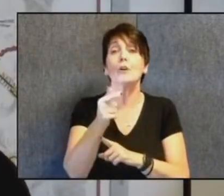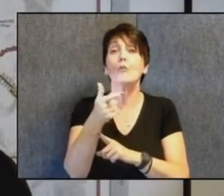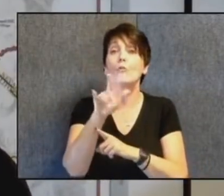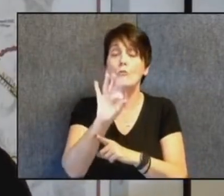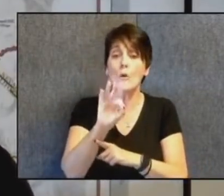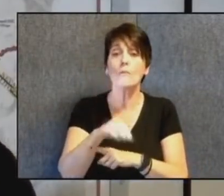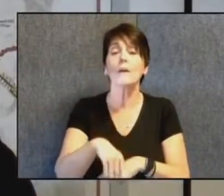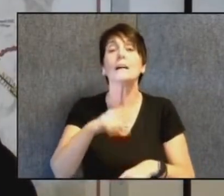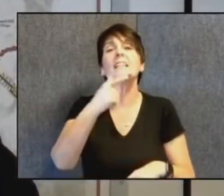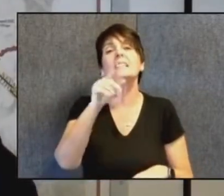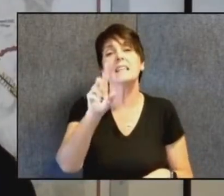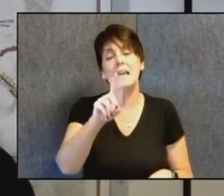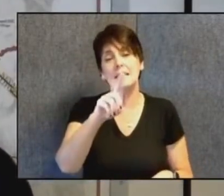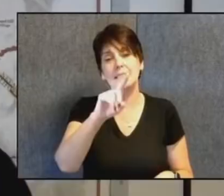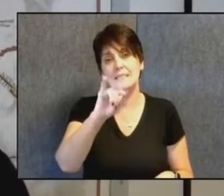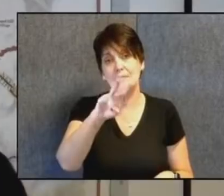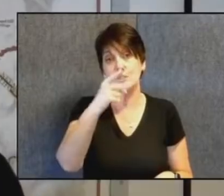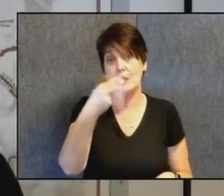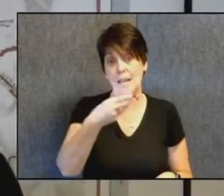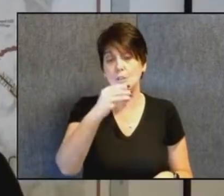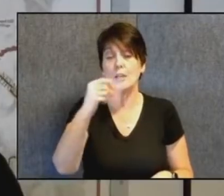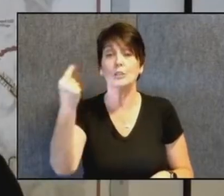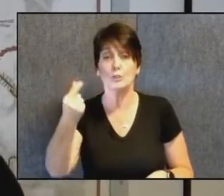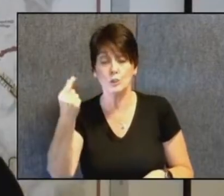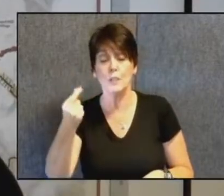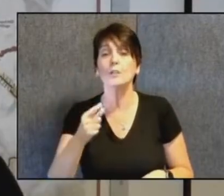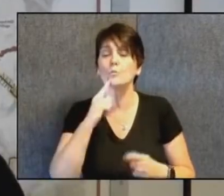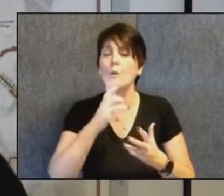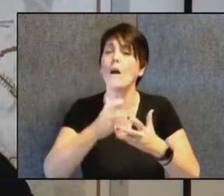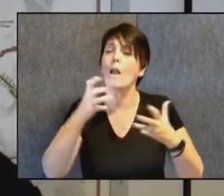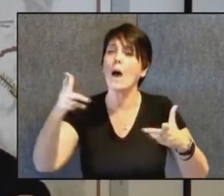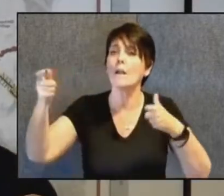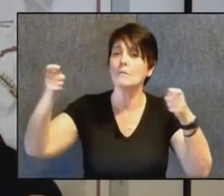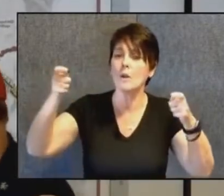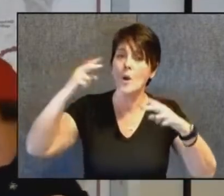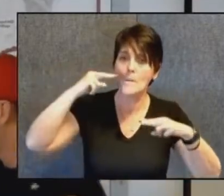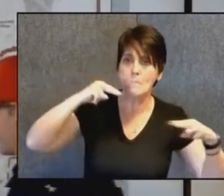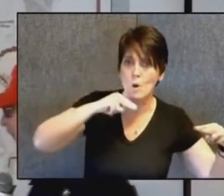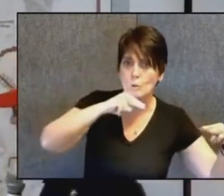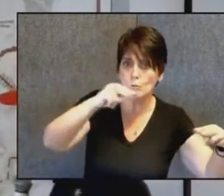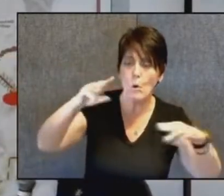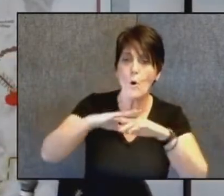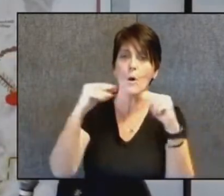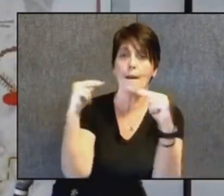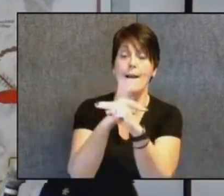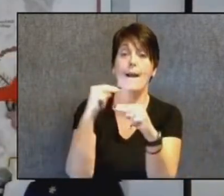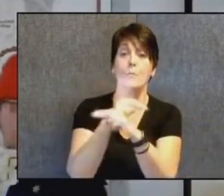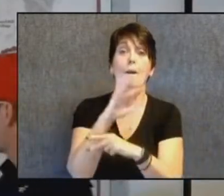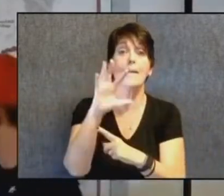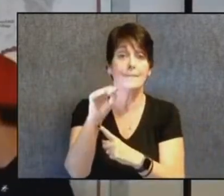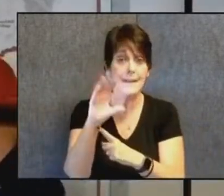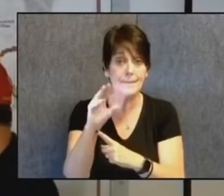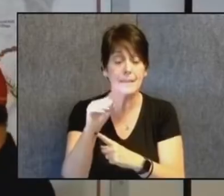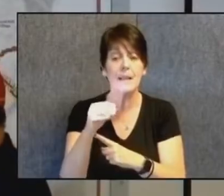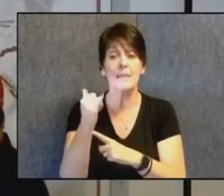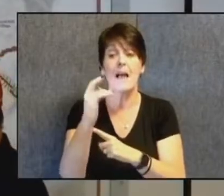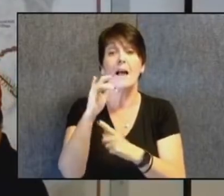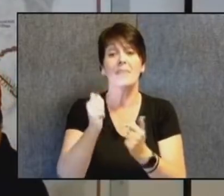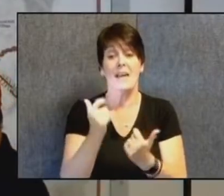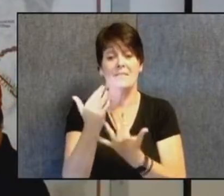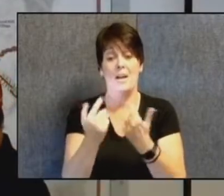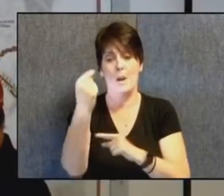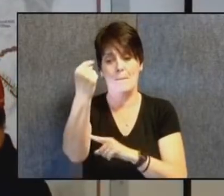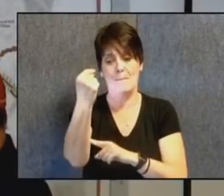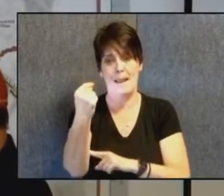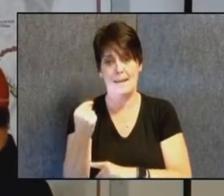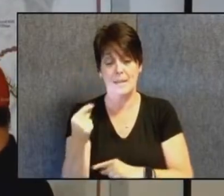Division Hotel. Division Hotel is doing a lot of patrolling along Highway 50 right here. The fire's back down.